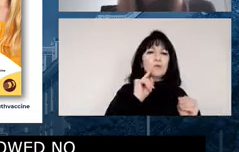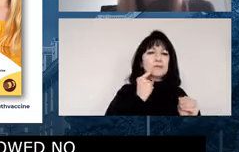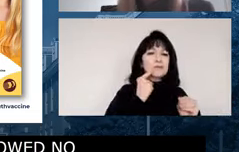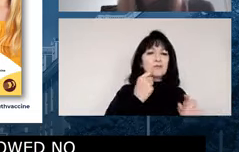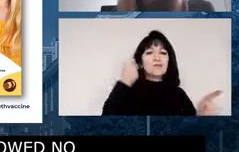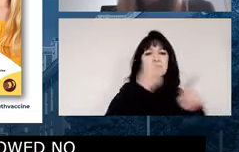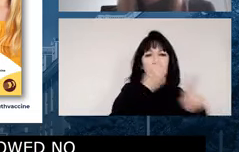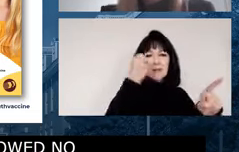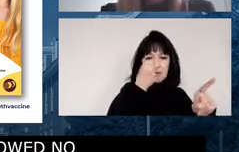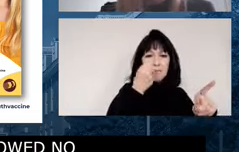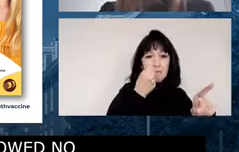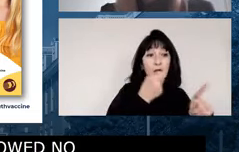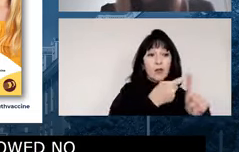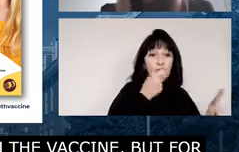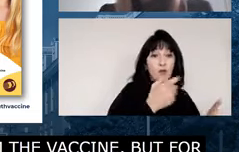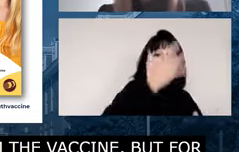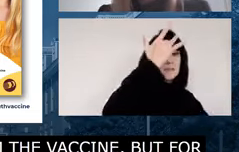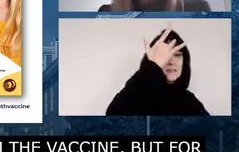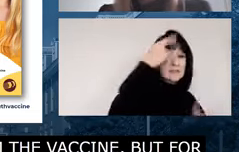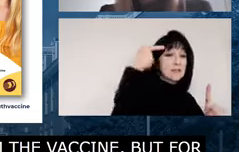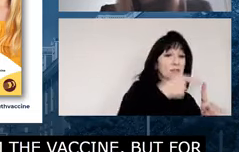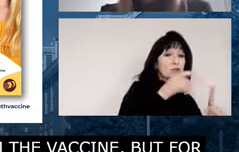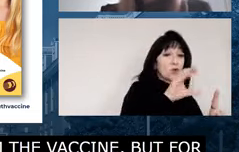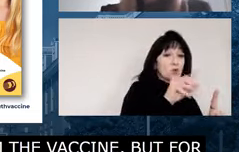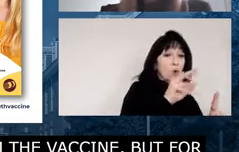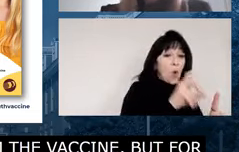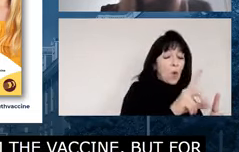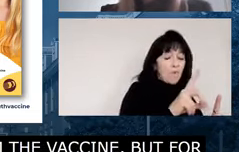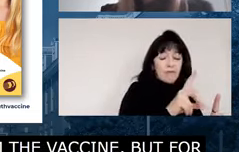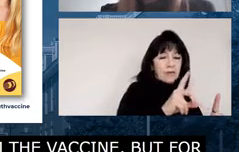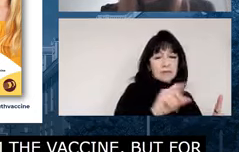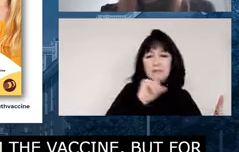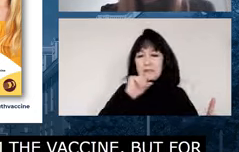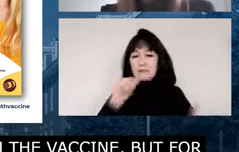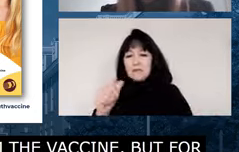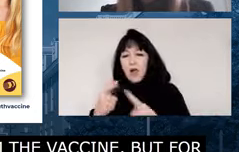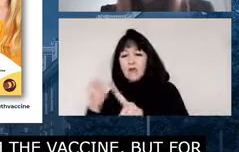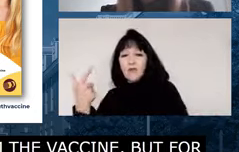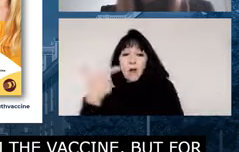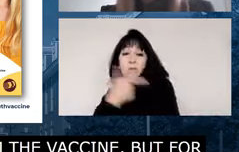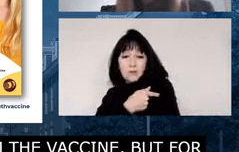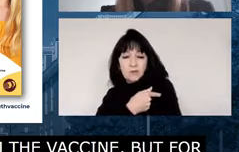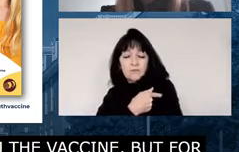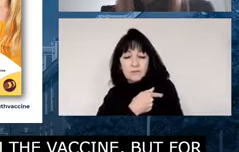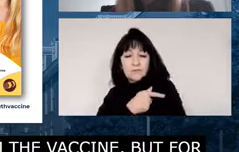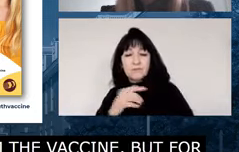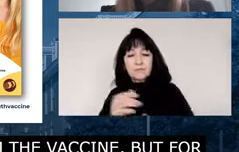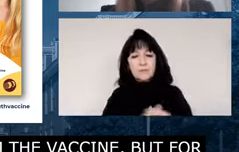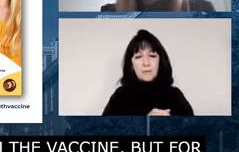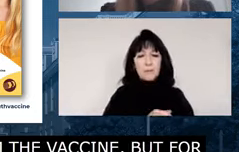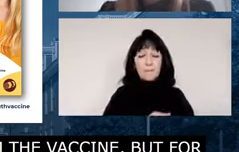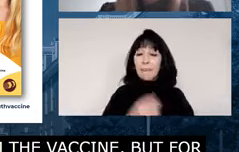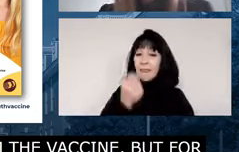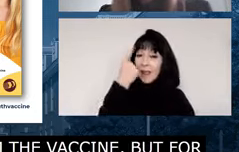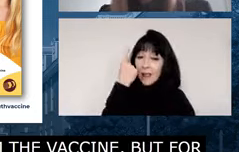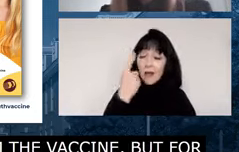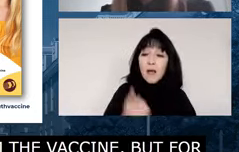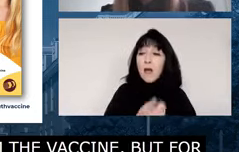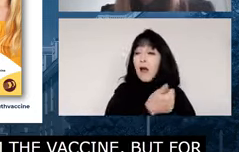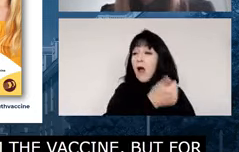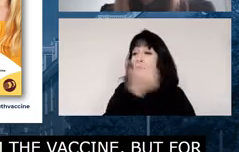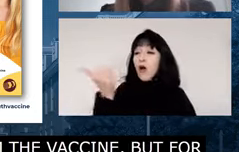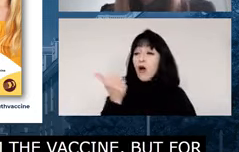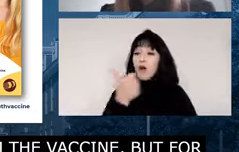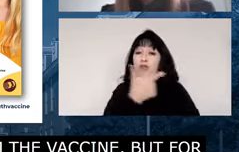vaccine. Also important to know, the vaccine can be given at the same time as other childhood vaccines. And one